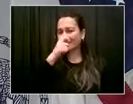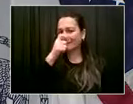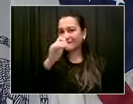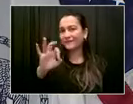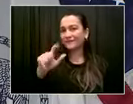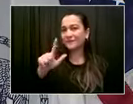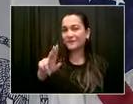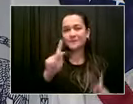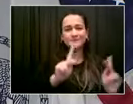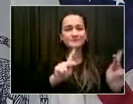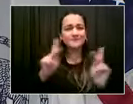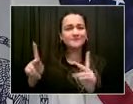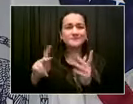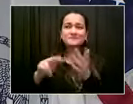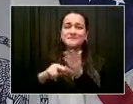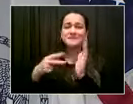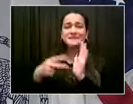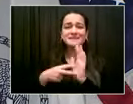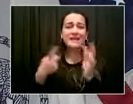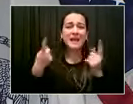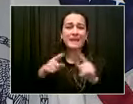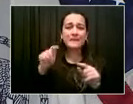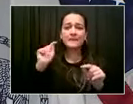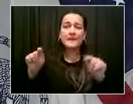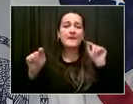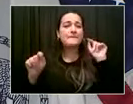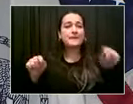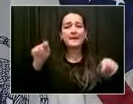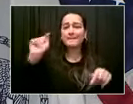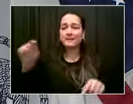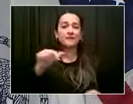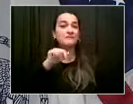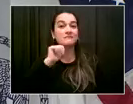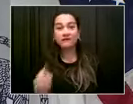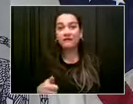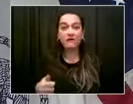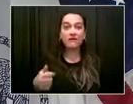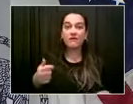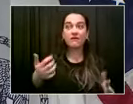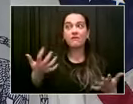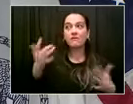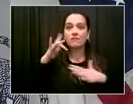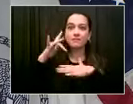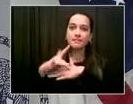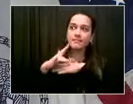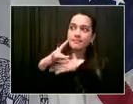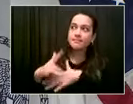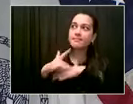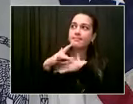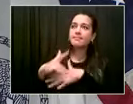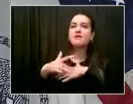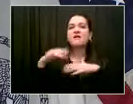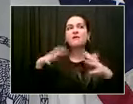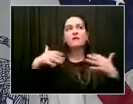data. We're going to keep showing people the health and safety measures. We're going to invite parents to come in June and throughout the summer, see your